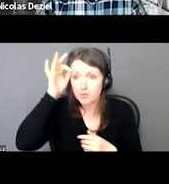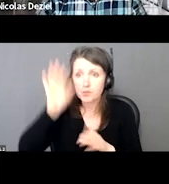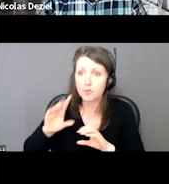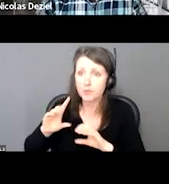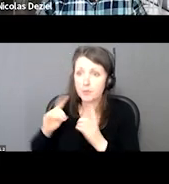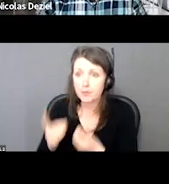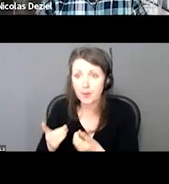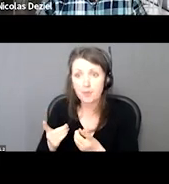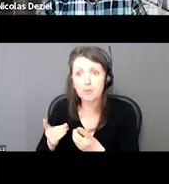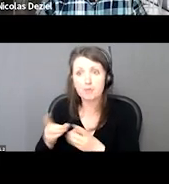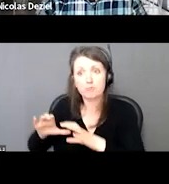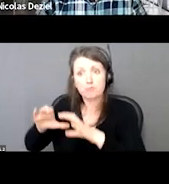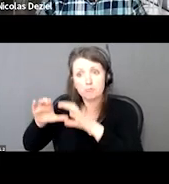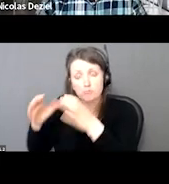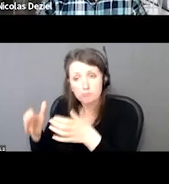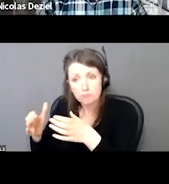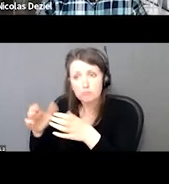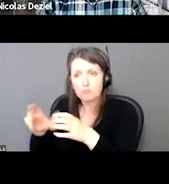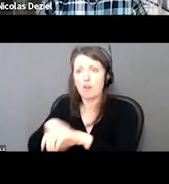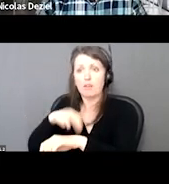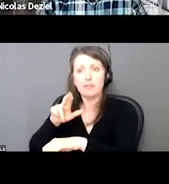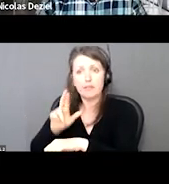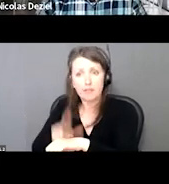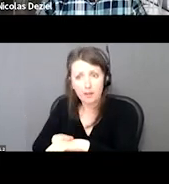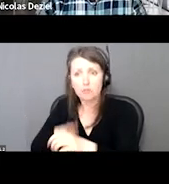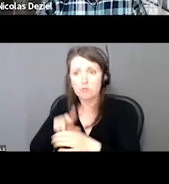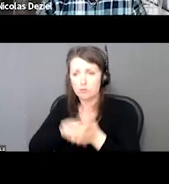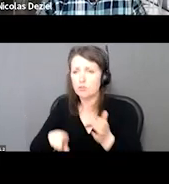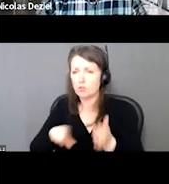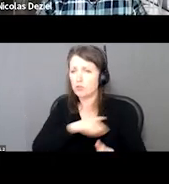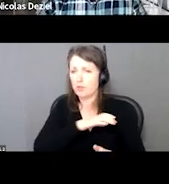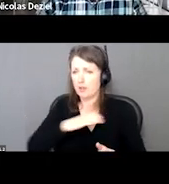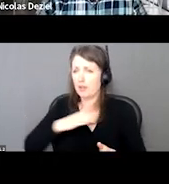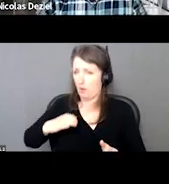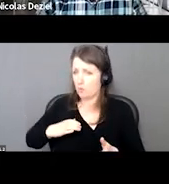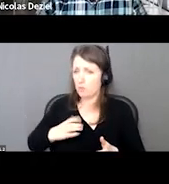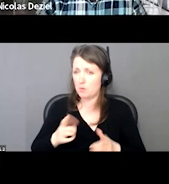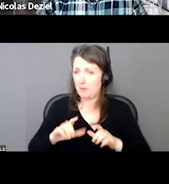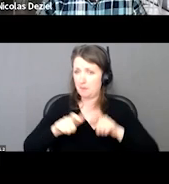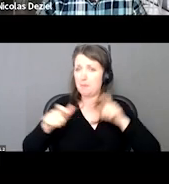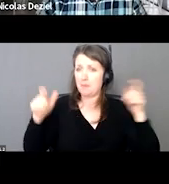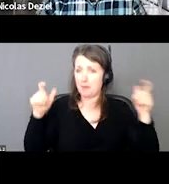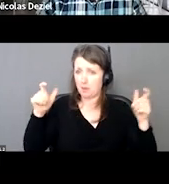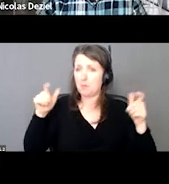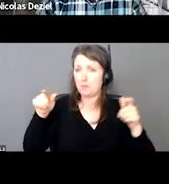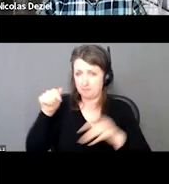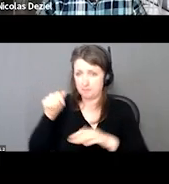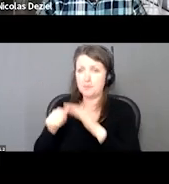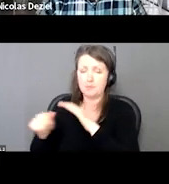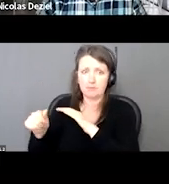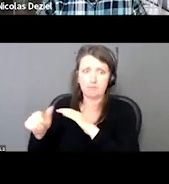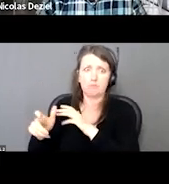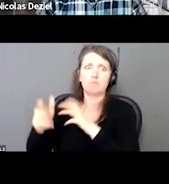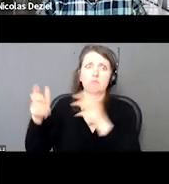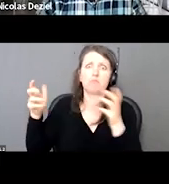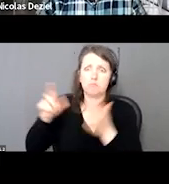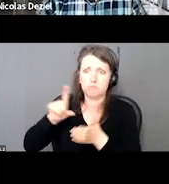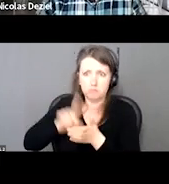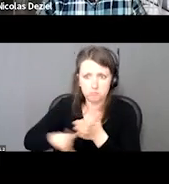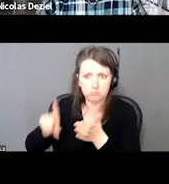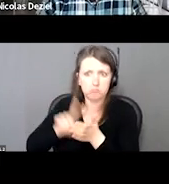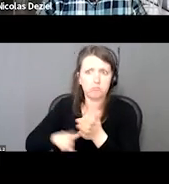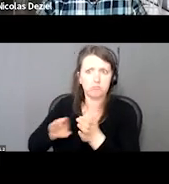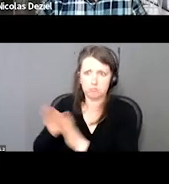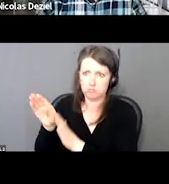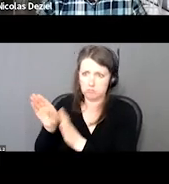groups. National Research Council is the big one because they do a lot of research and development, science, things like that. So